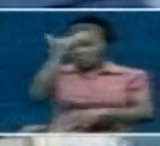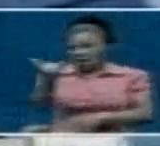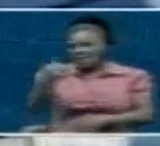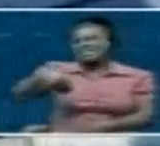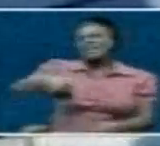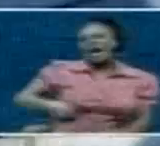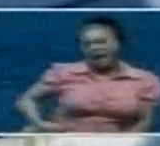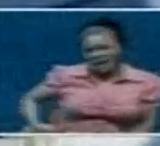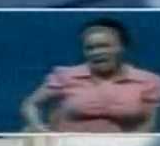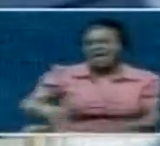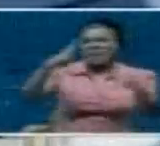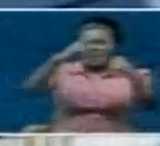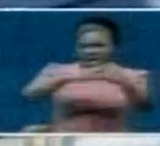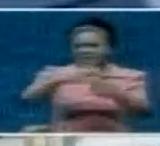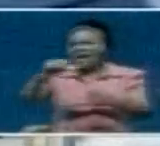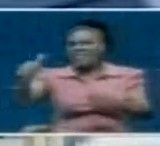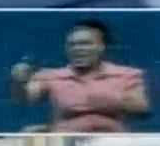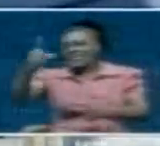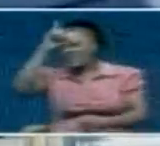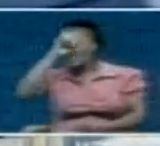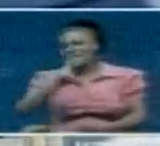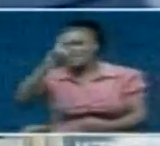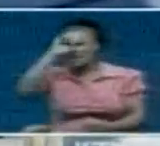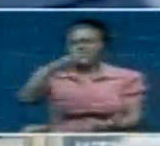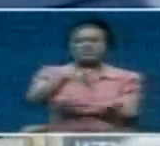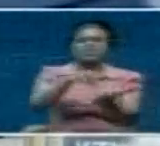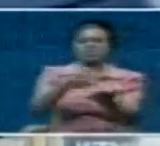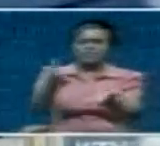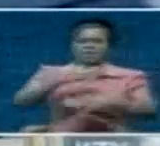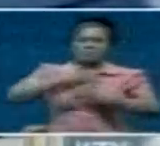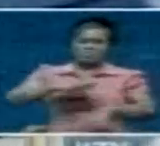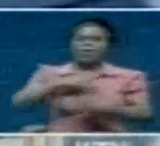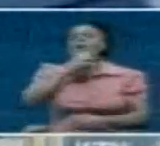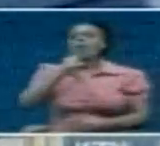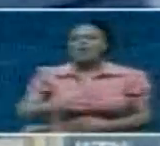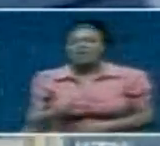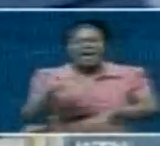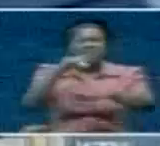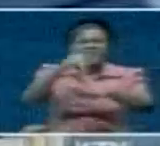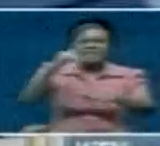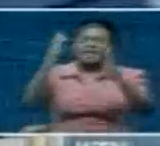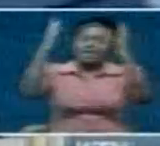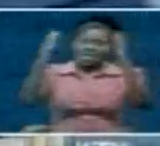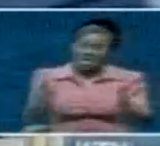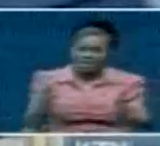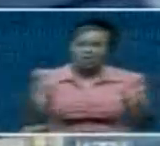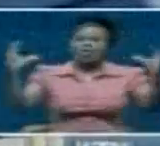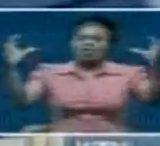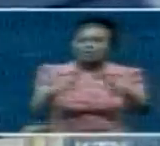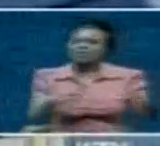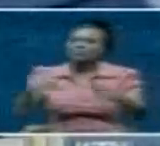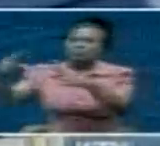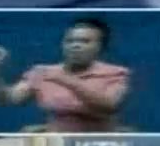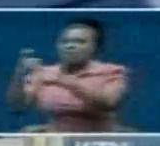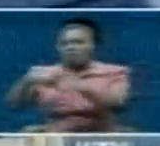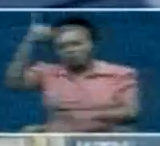starvation. Nine others remain in critical condition in Samburu County, the elderly being the most affected after residents moved out of